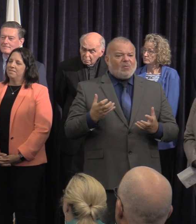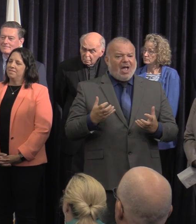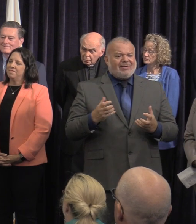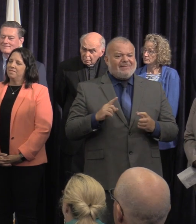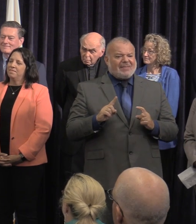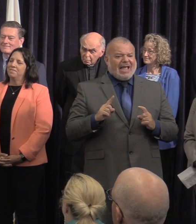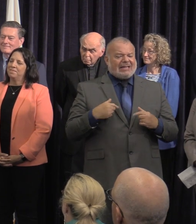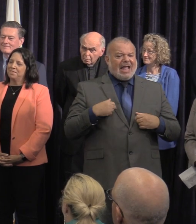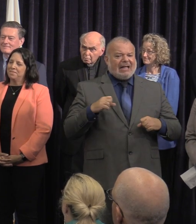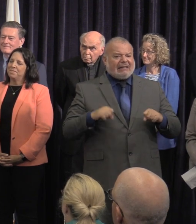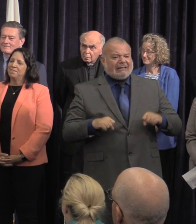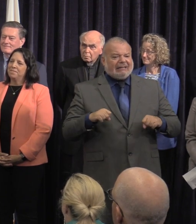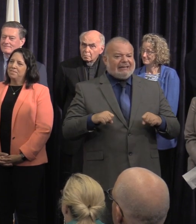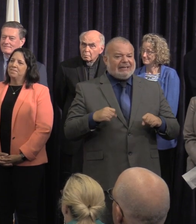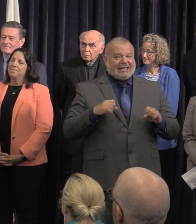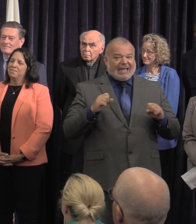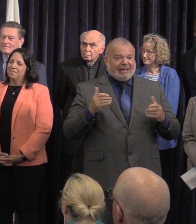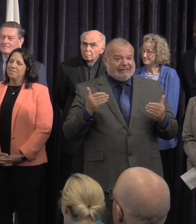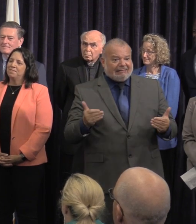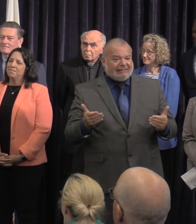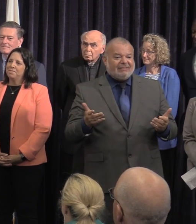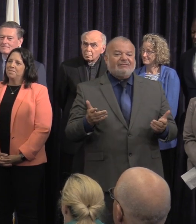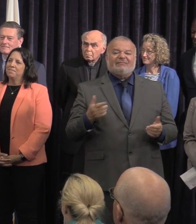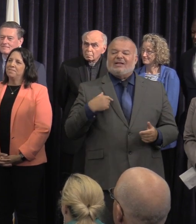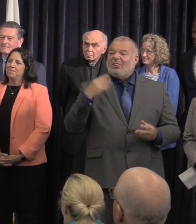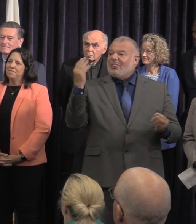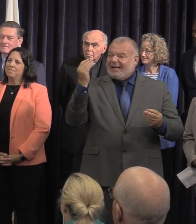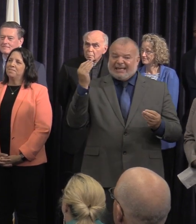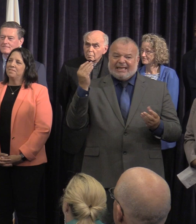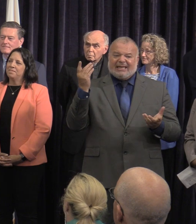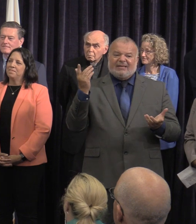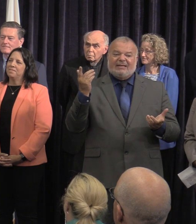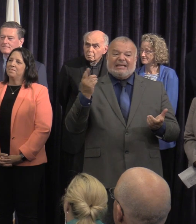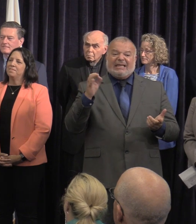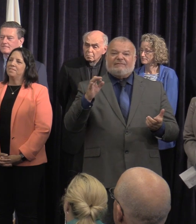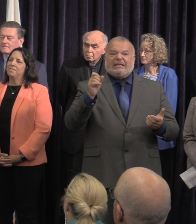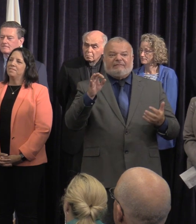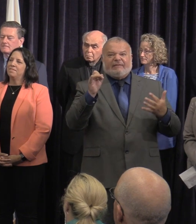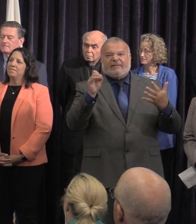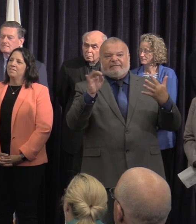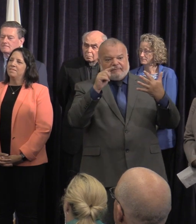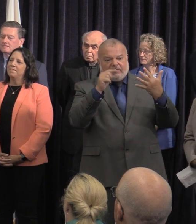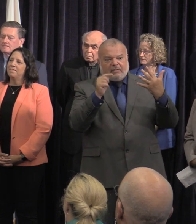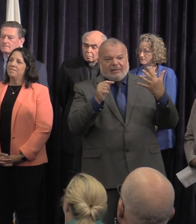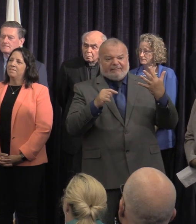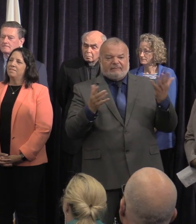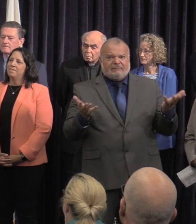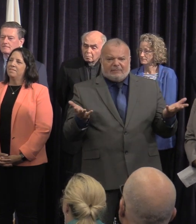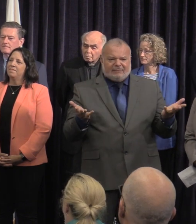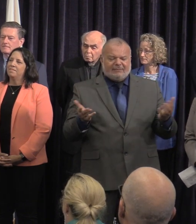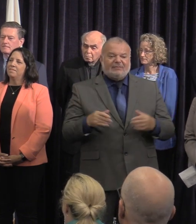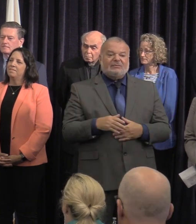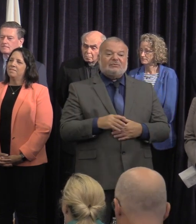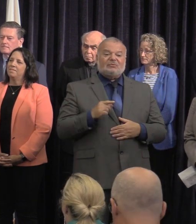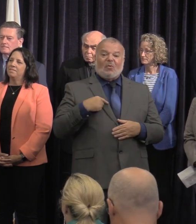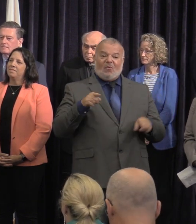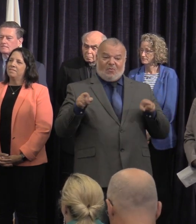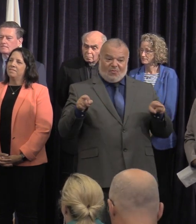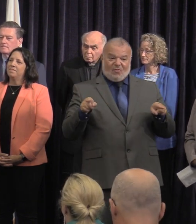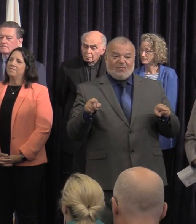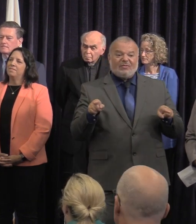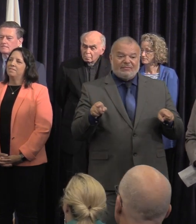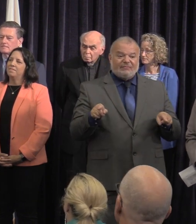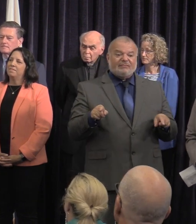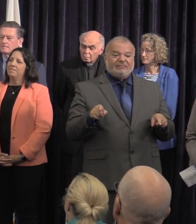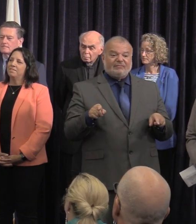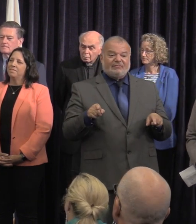questions, have we thought this through? What about this, what about this, what about this? And that mix of unbridled